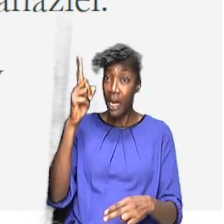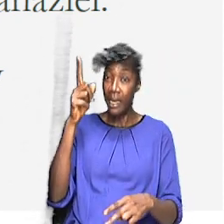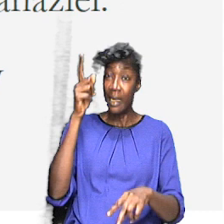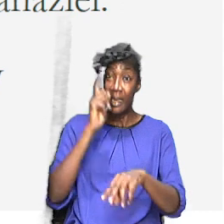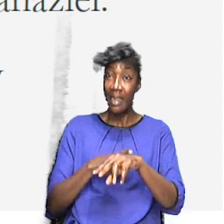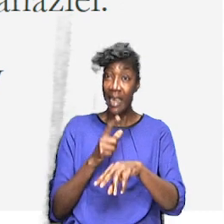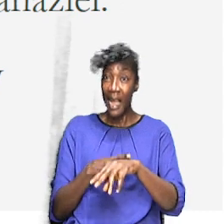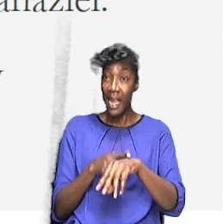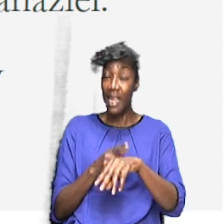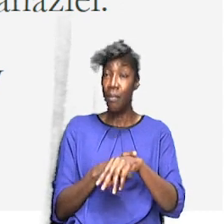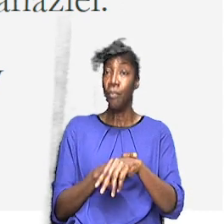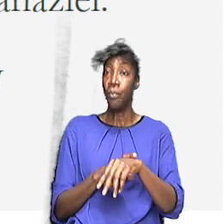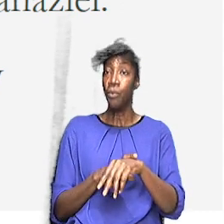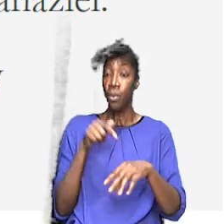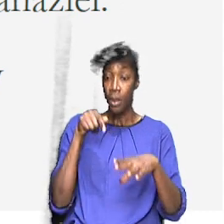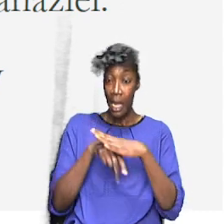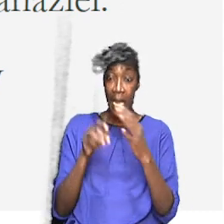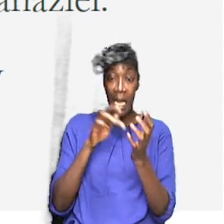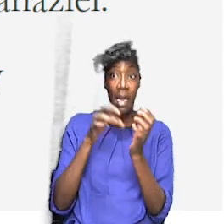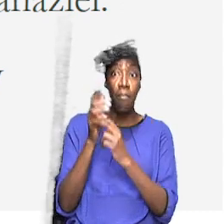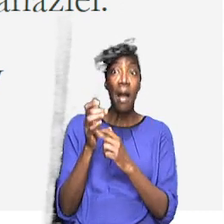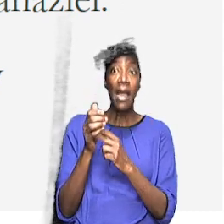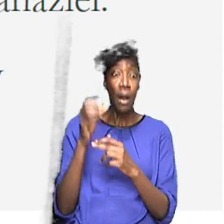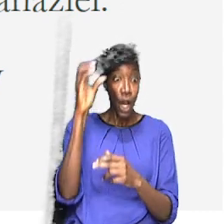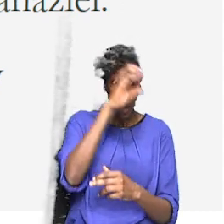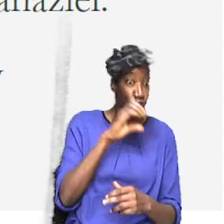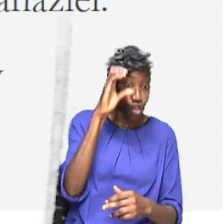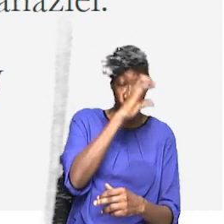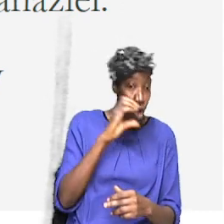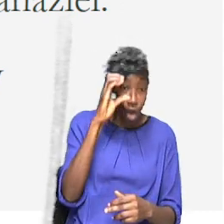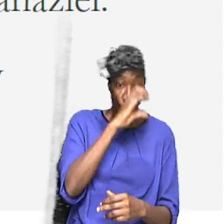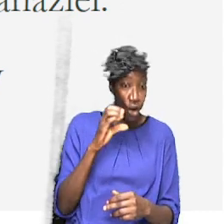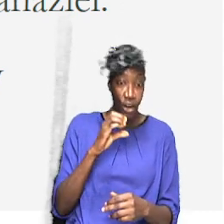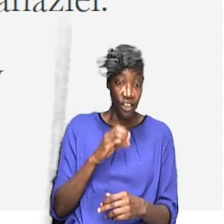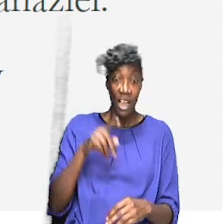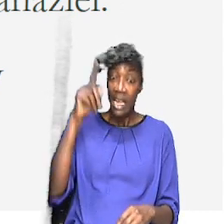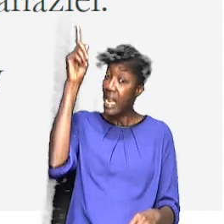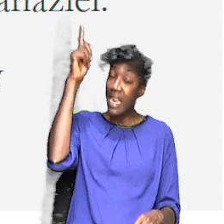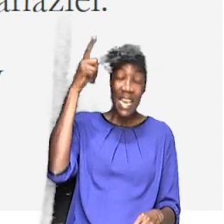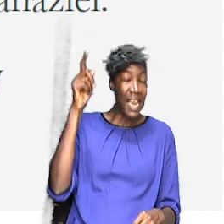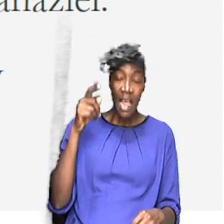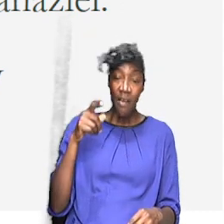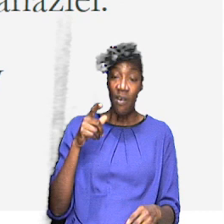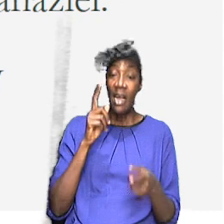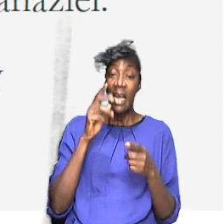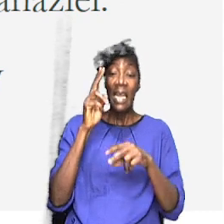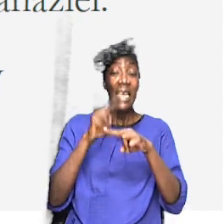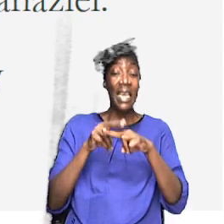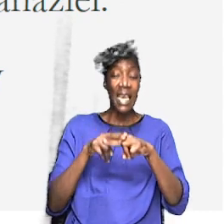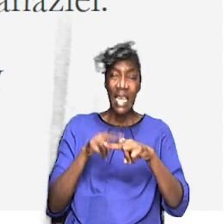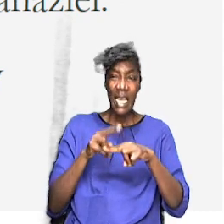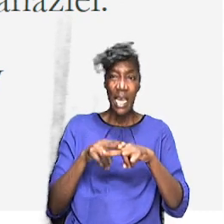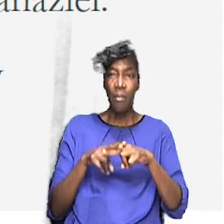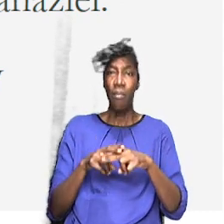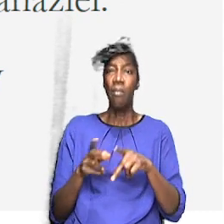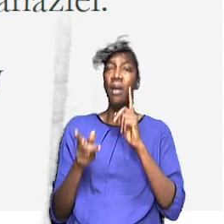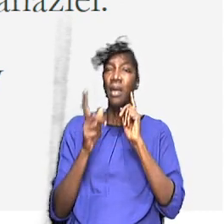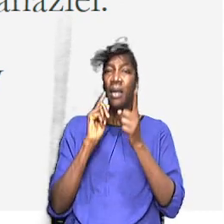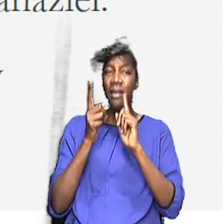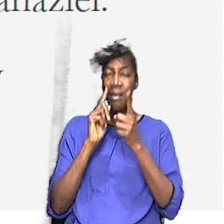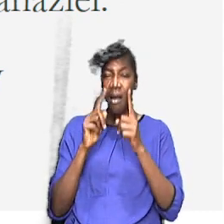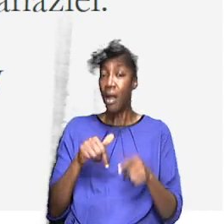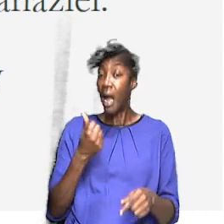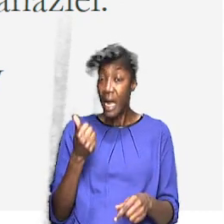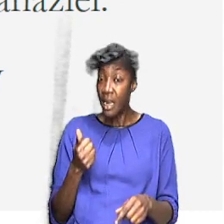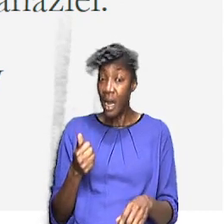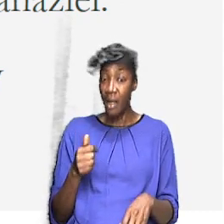You can search through the entire Old Testament or New Testament. You don't even mention his name. The man is insignificant, which brings me to another